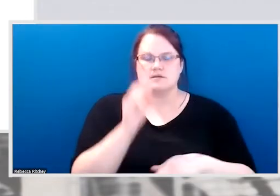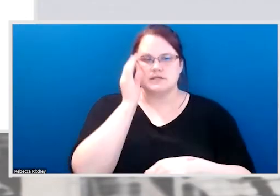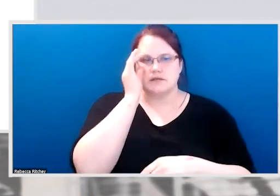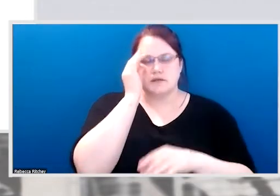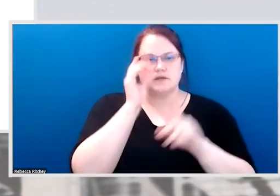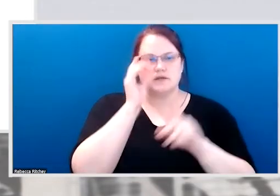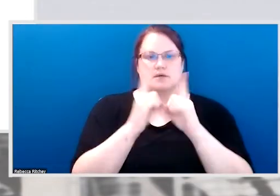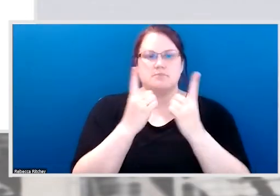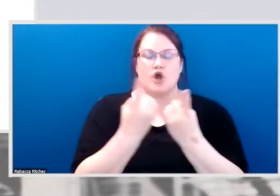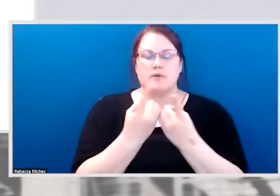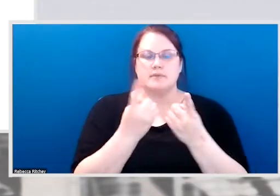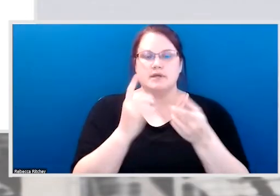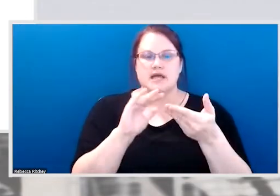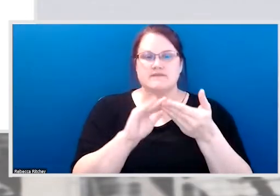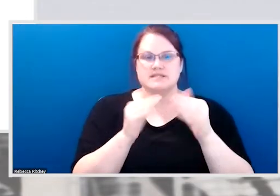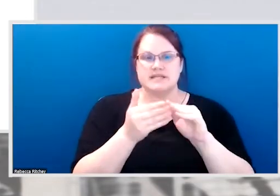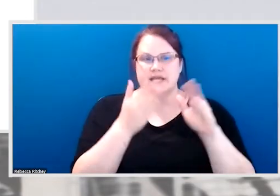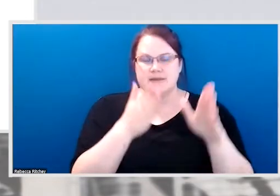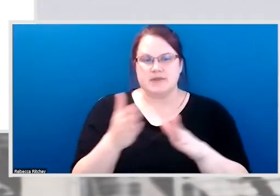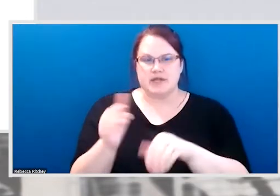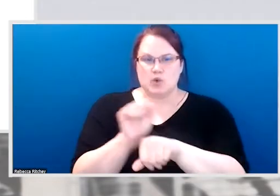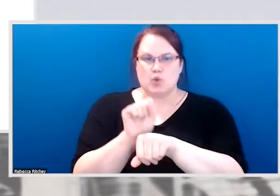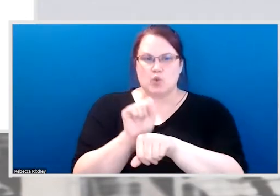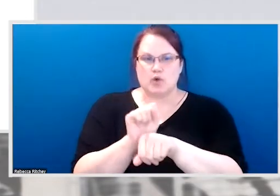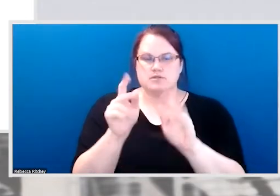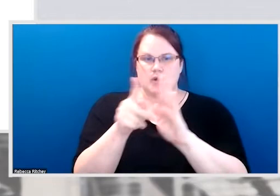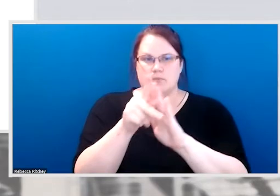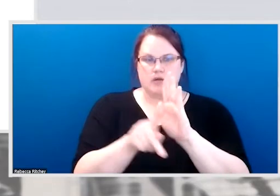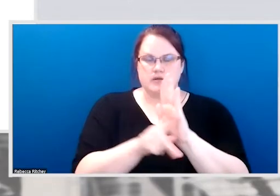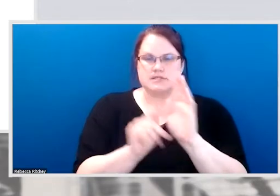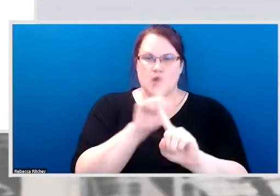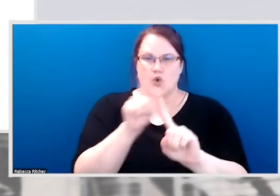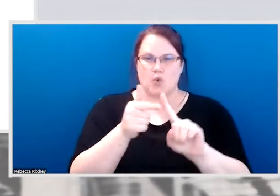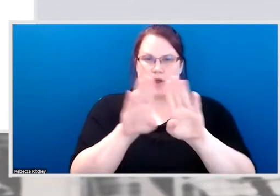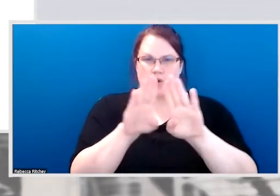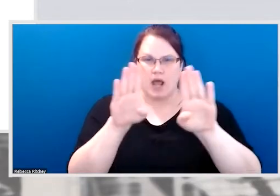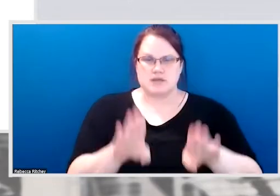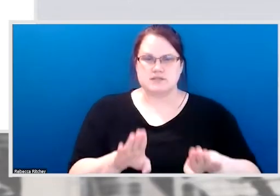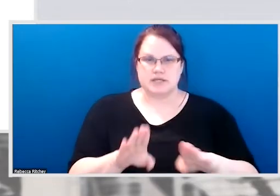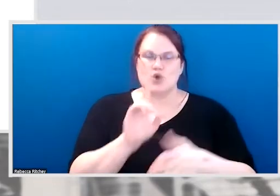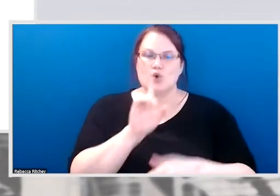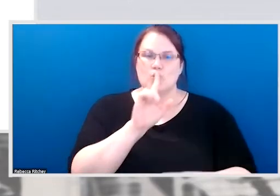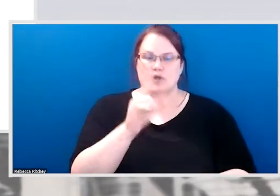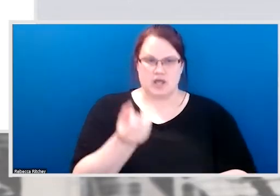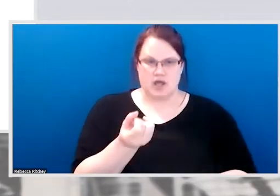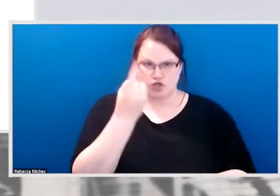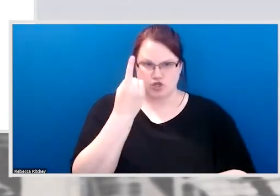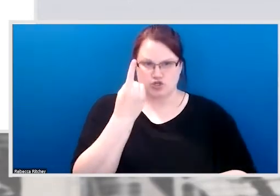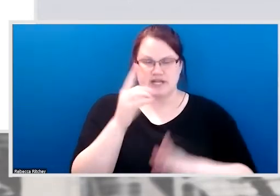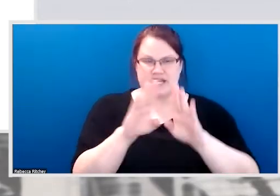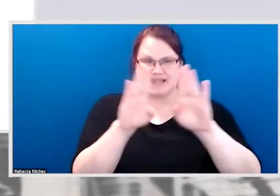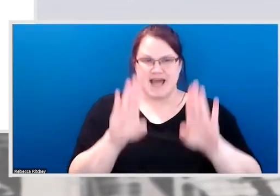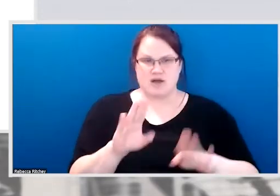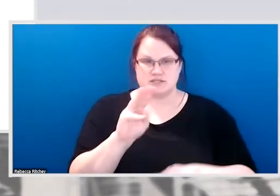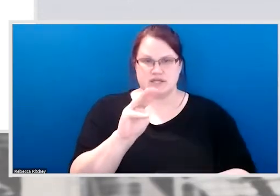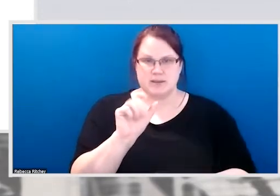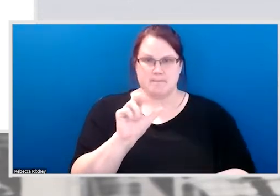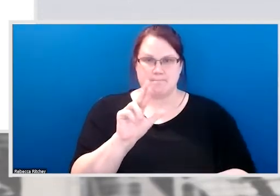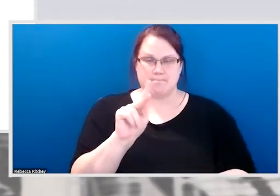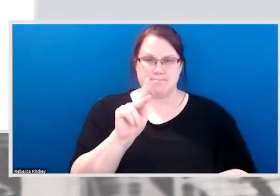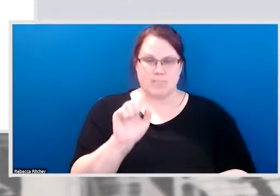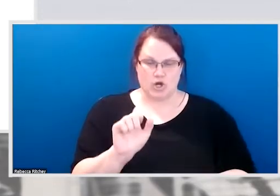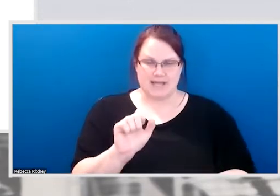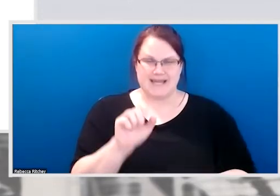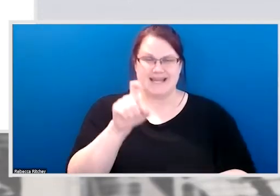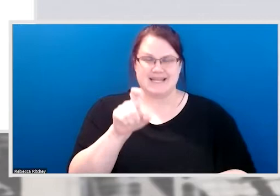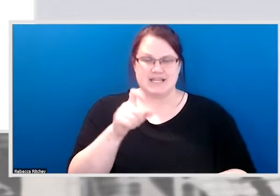City Planning, works on policy around housing. And so that is really understanding the housing market and the housing needs that